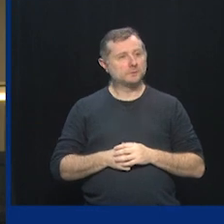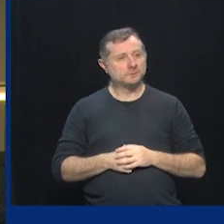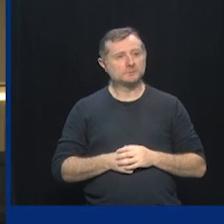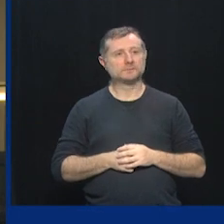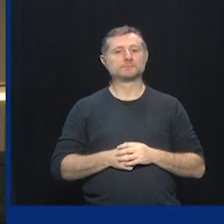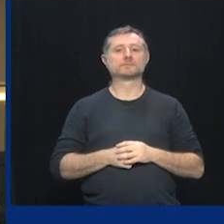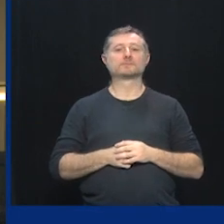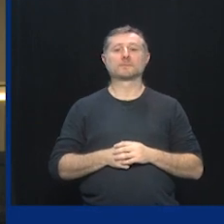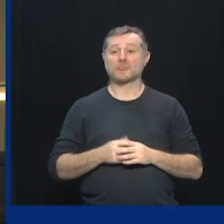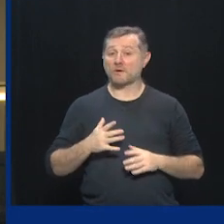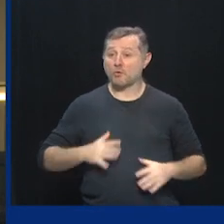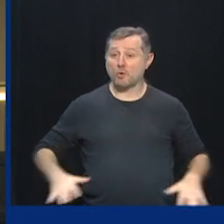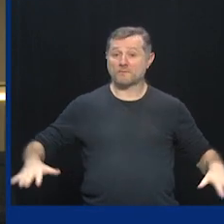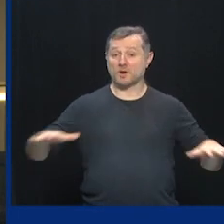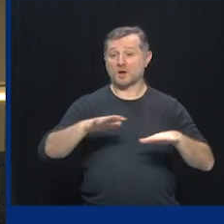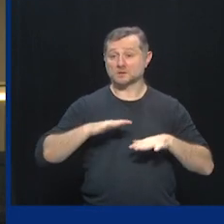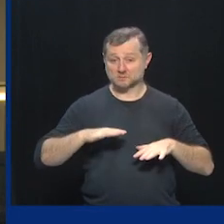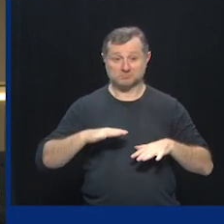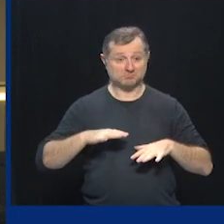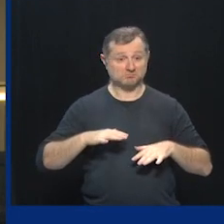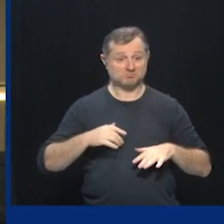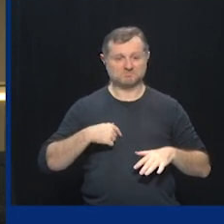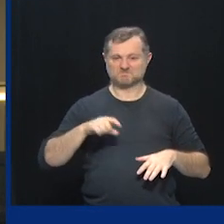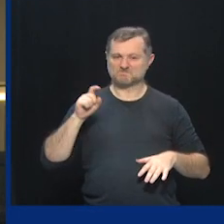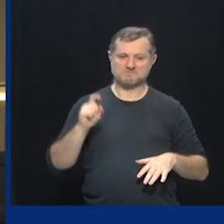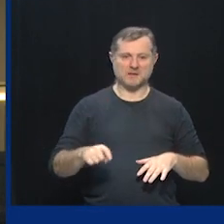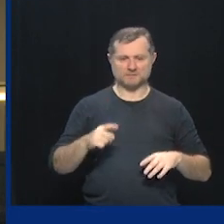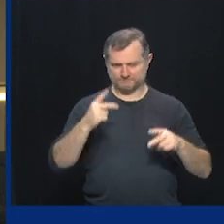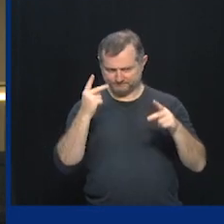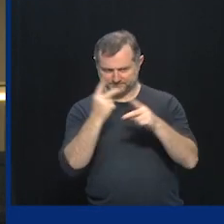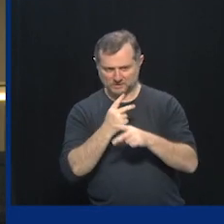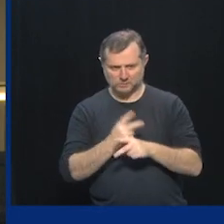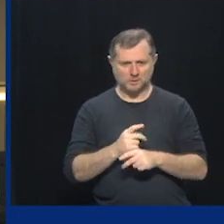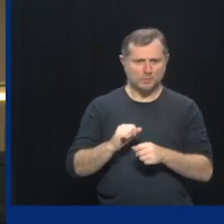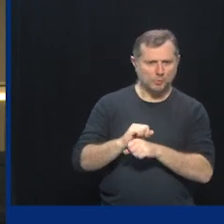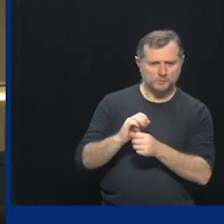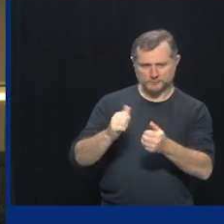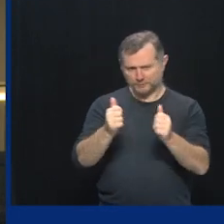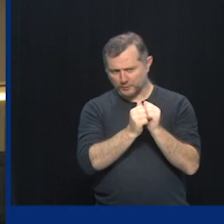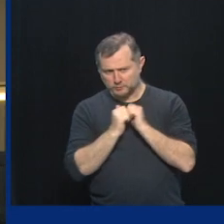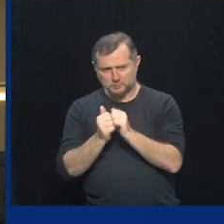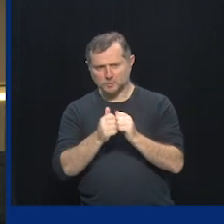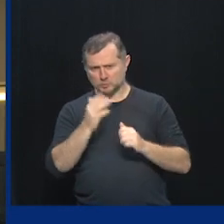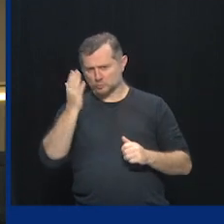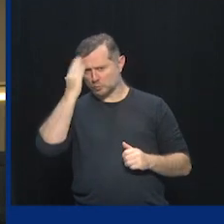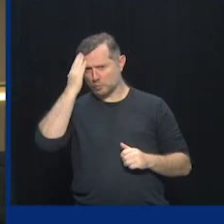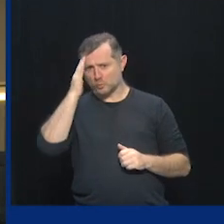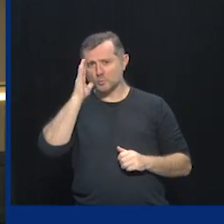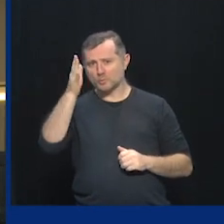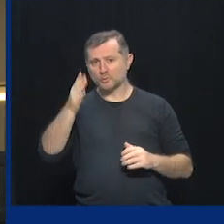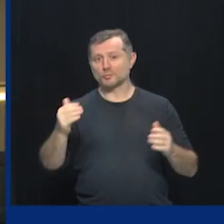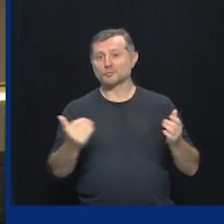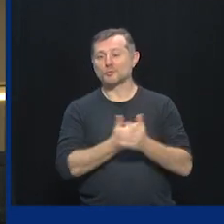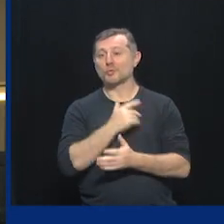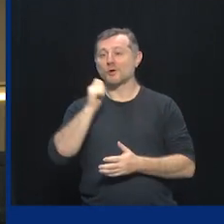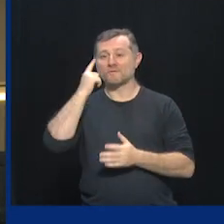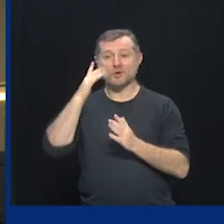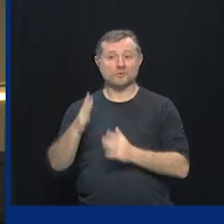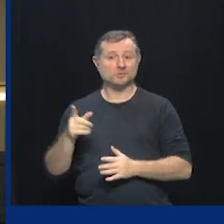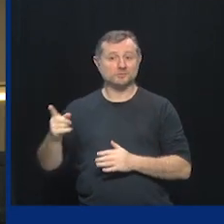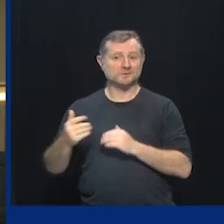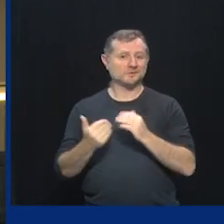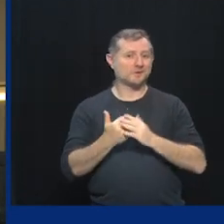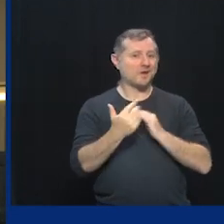all of us to find ways, working together, as I know we will with the new governor and with the county executive and our